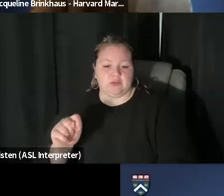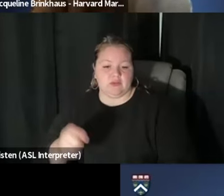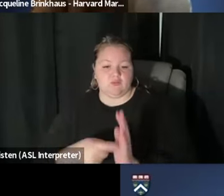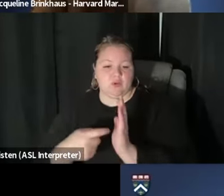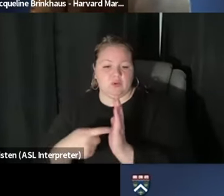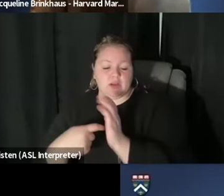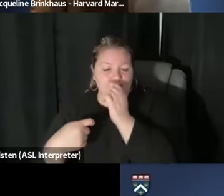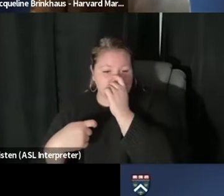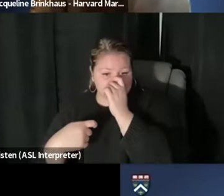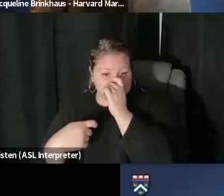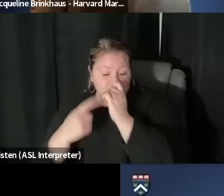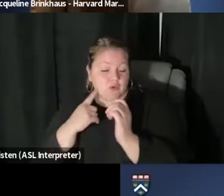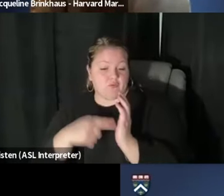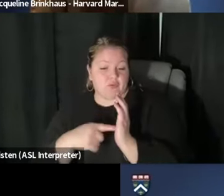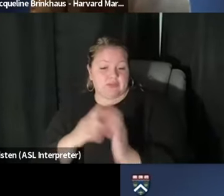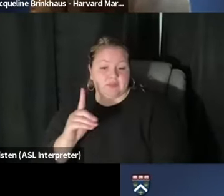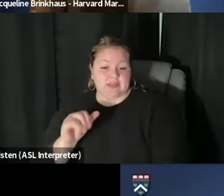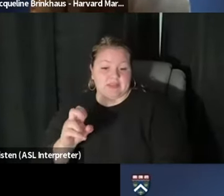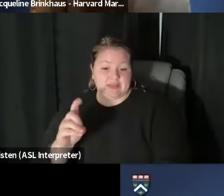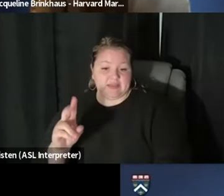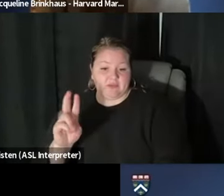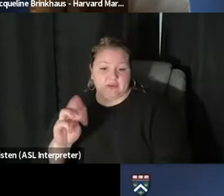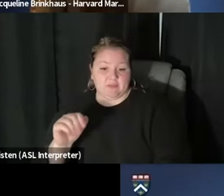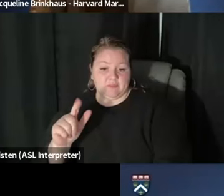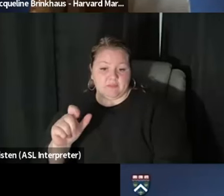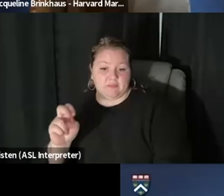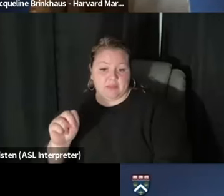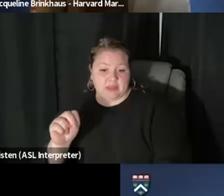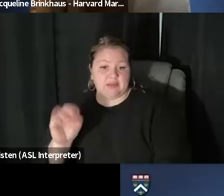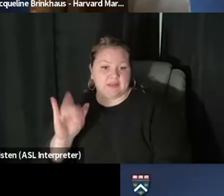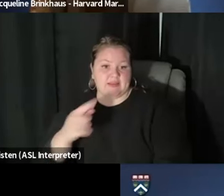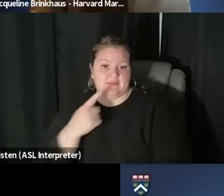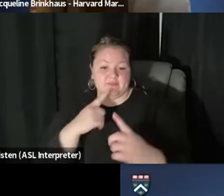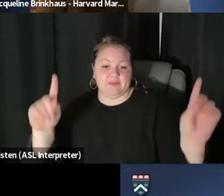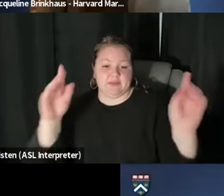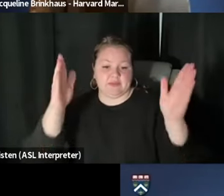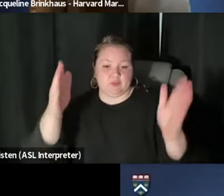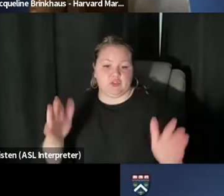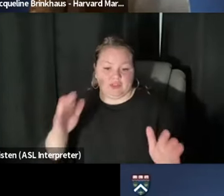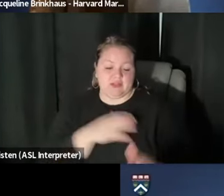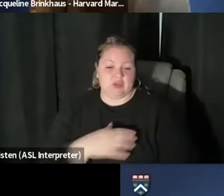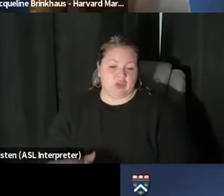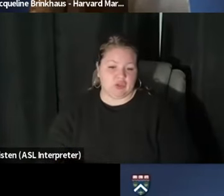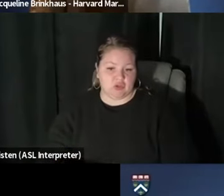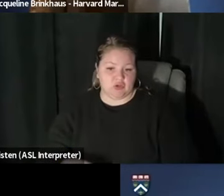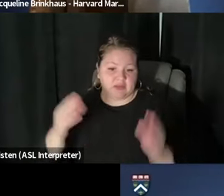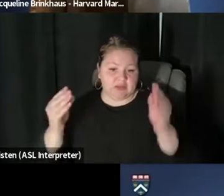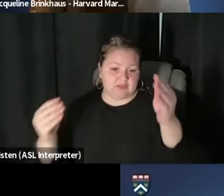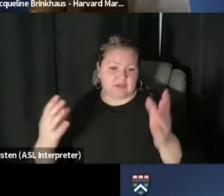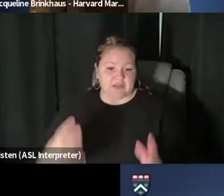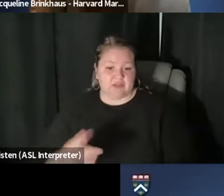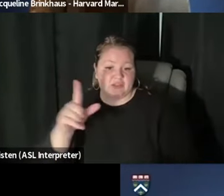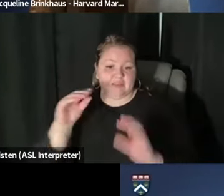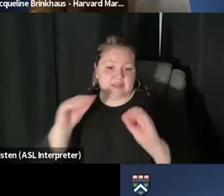everyone knows David Mallon, and that the celebrity at Harvard professor, David Mallon teaches